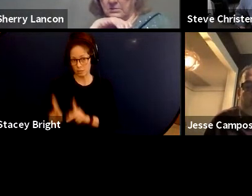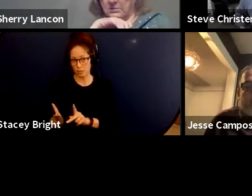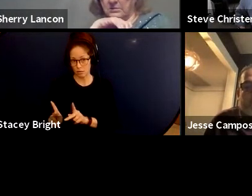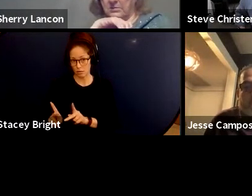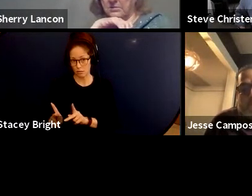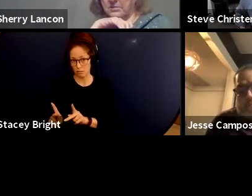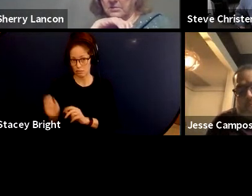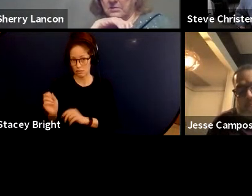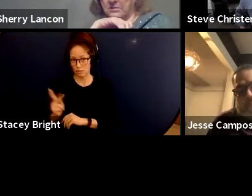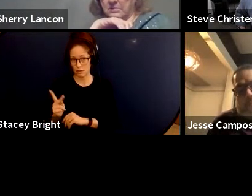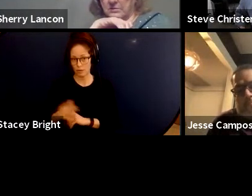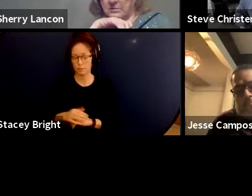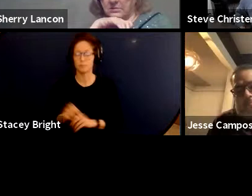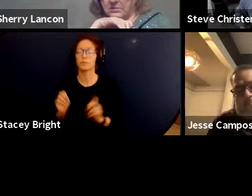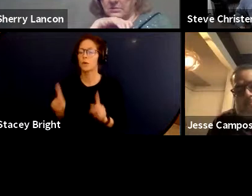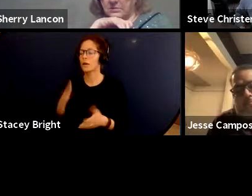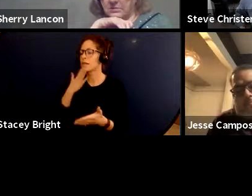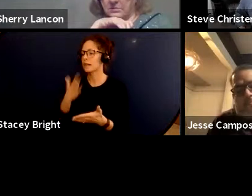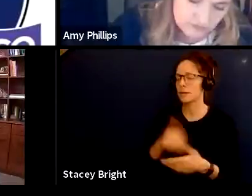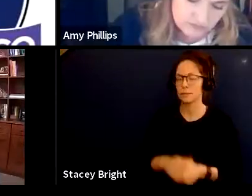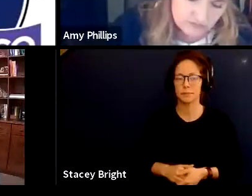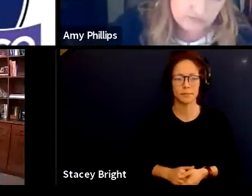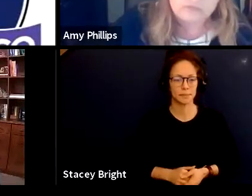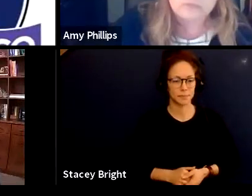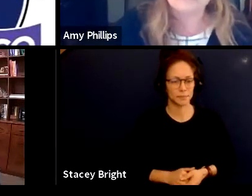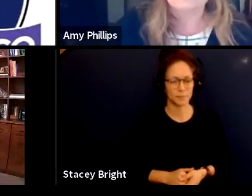Sounds good. Thank you.